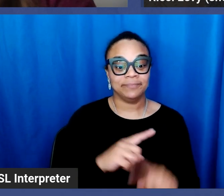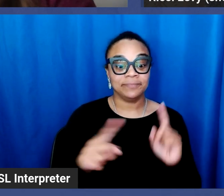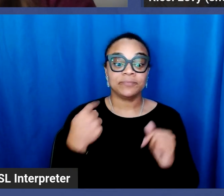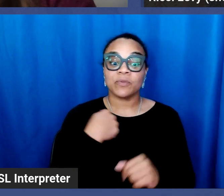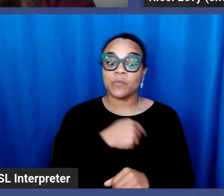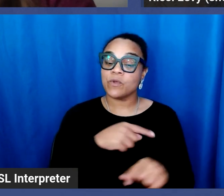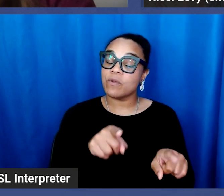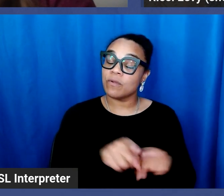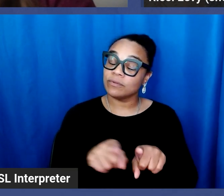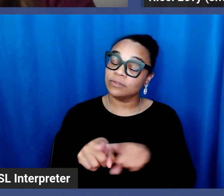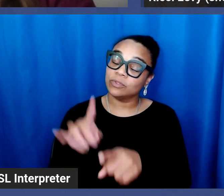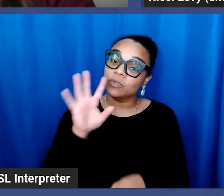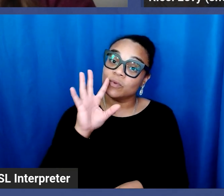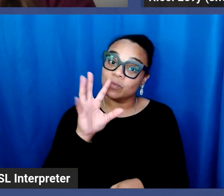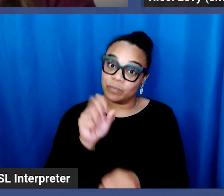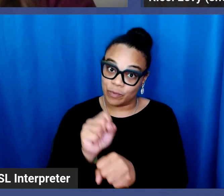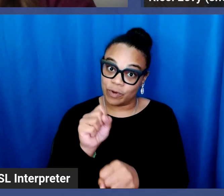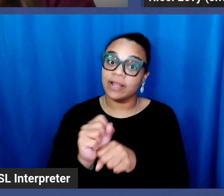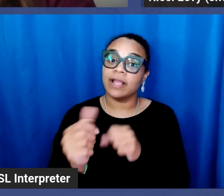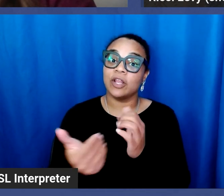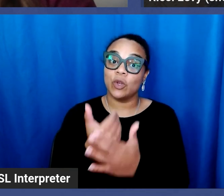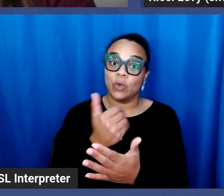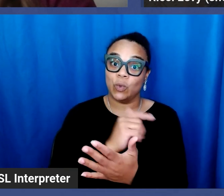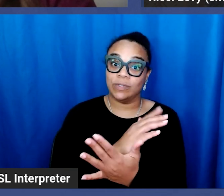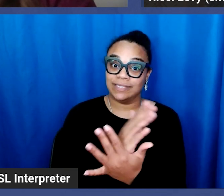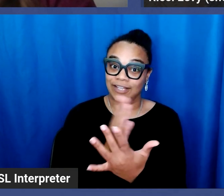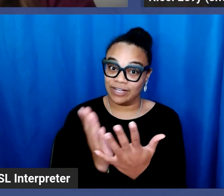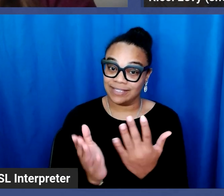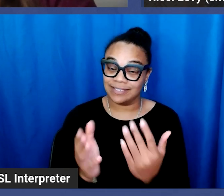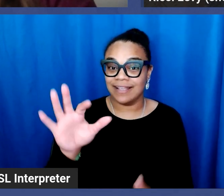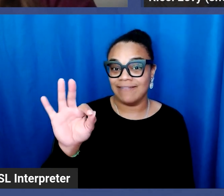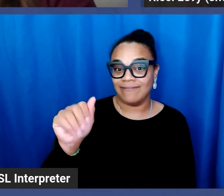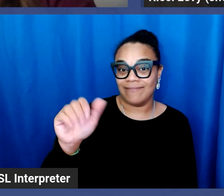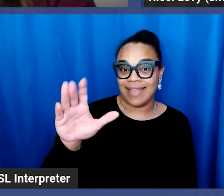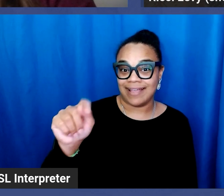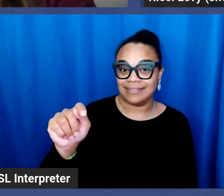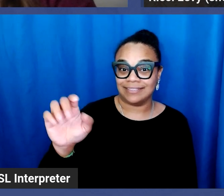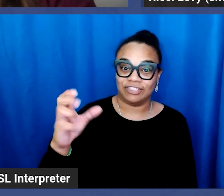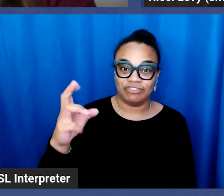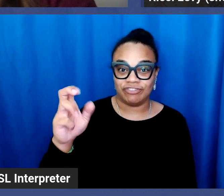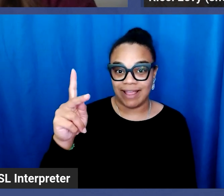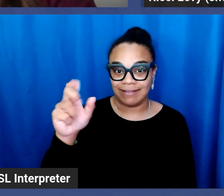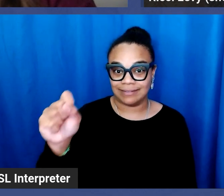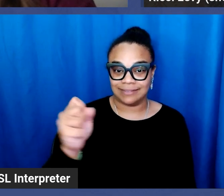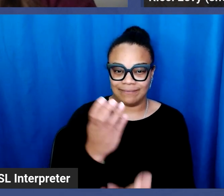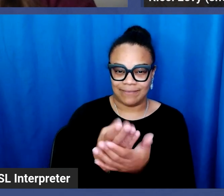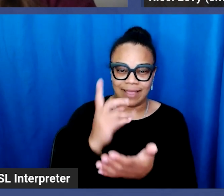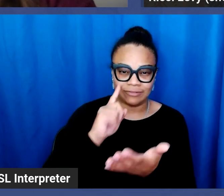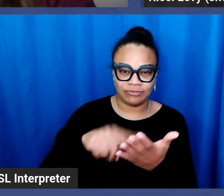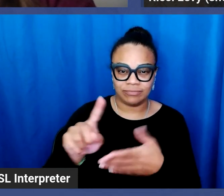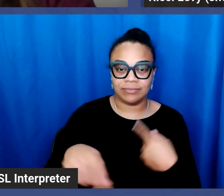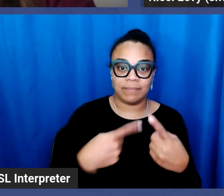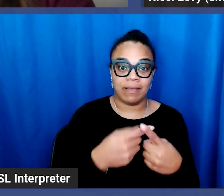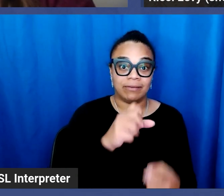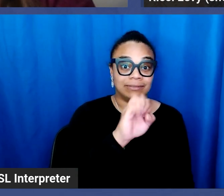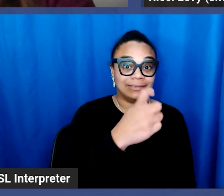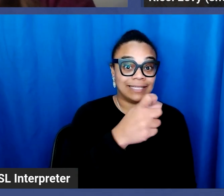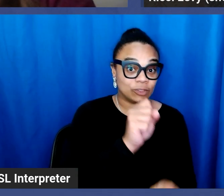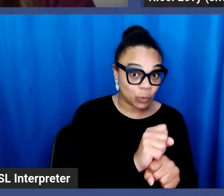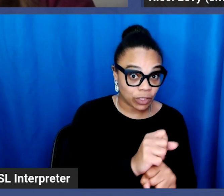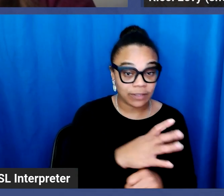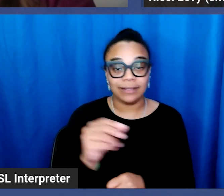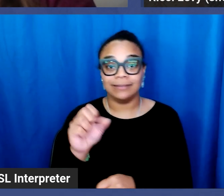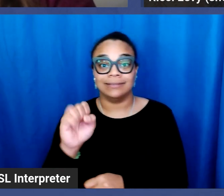we also are working on a new series of fact checks here at Woodhull, all about sex work and sex workers. And so